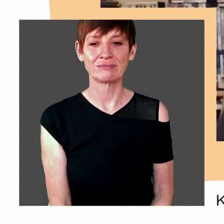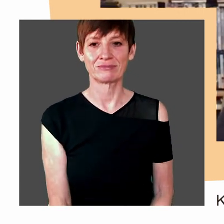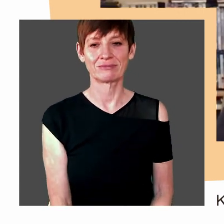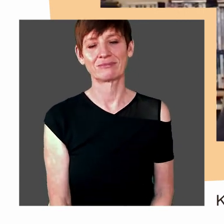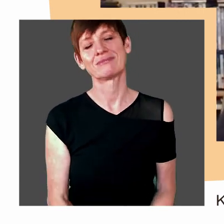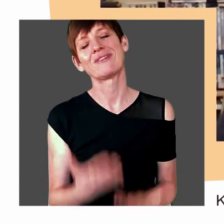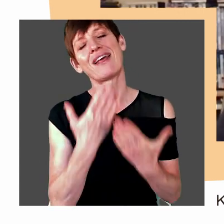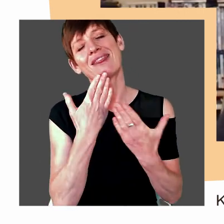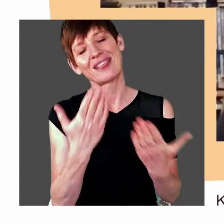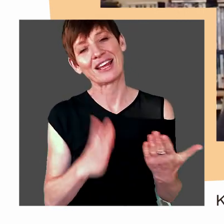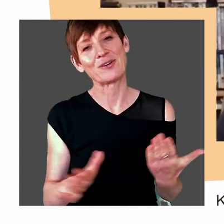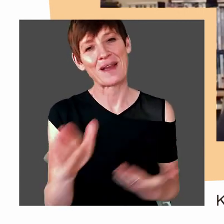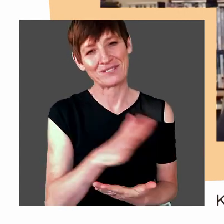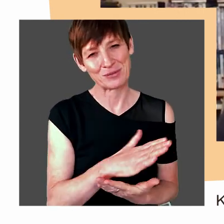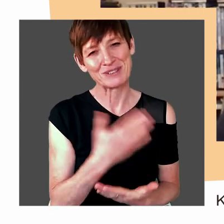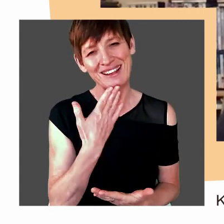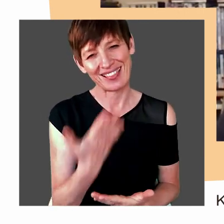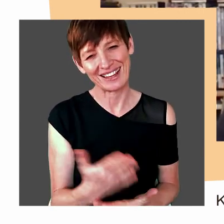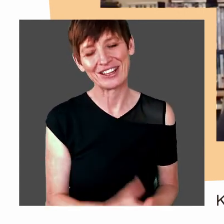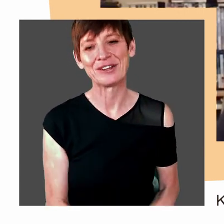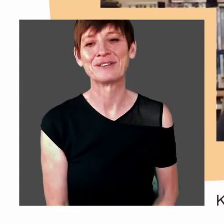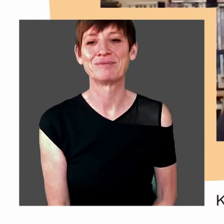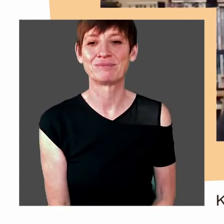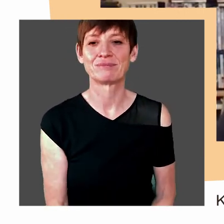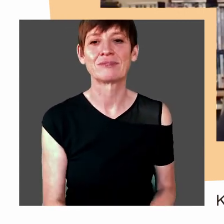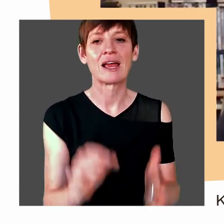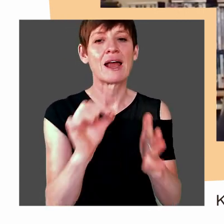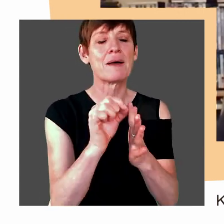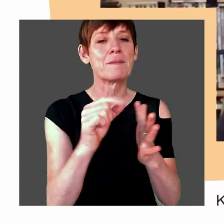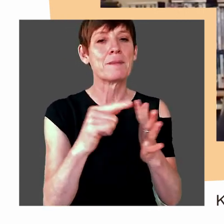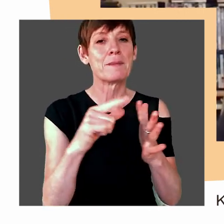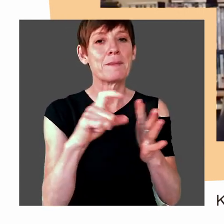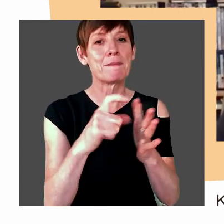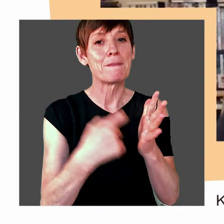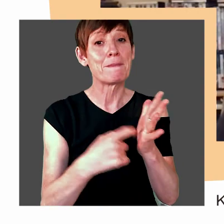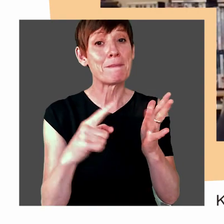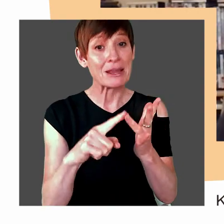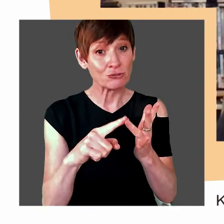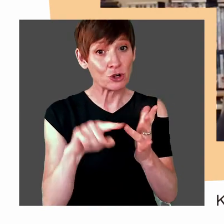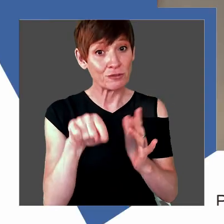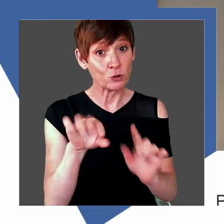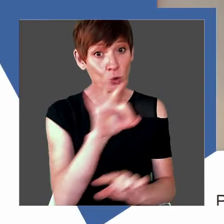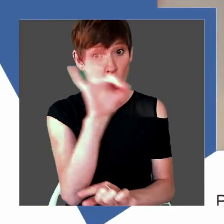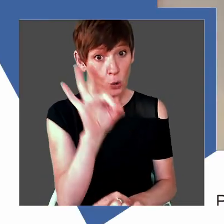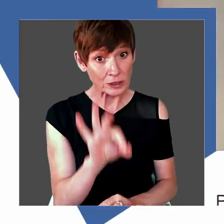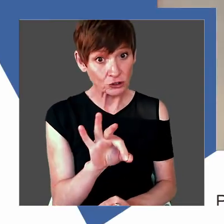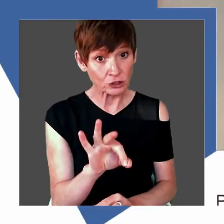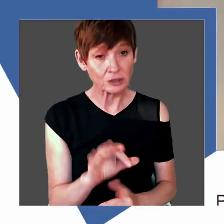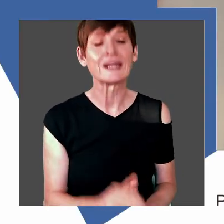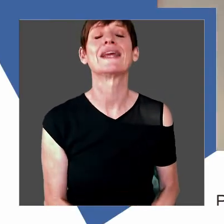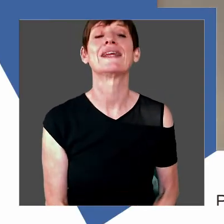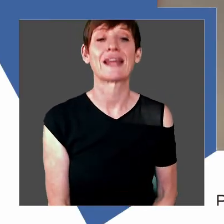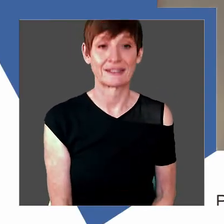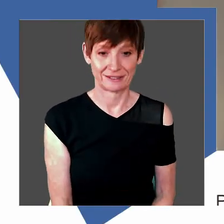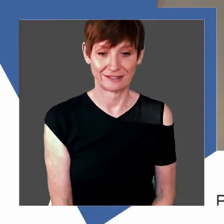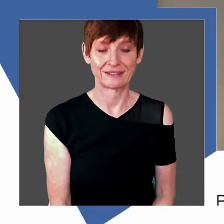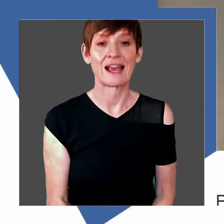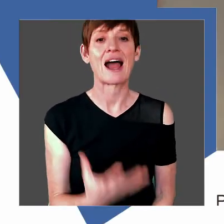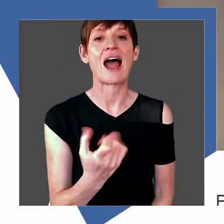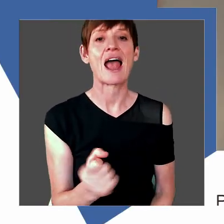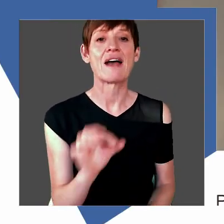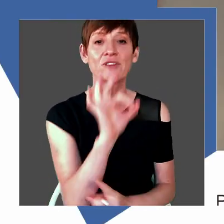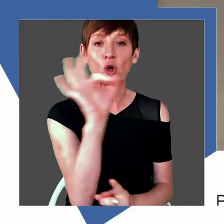Thank you, everybody, for that answer. Thank you, Sarah. So, Pedro, have you got a question for our panelists? I do, yes. I have a question for